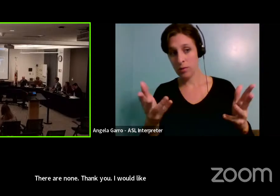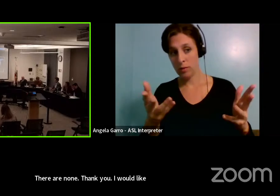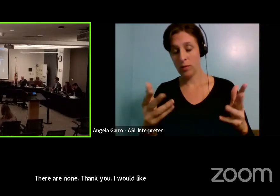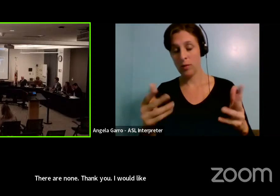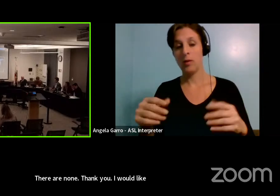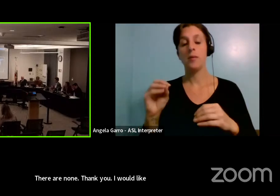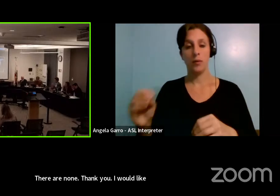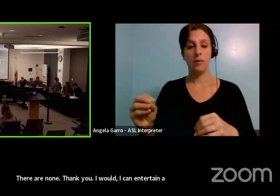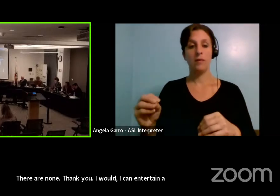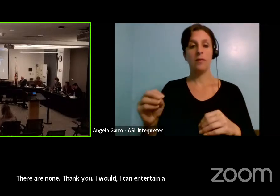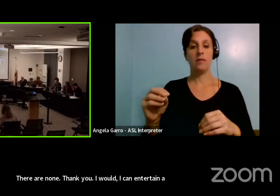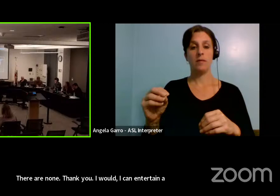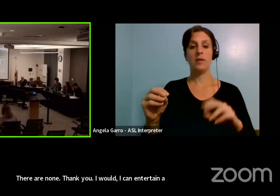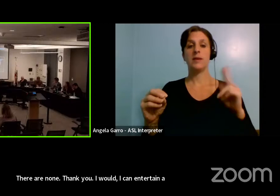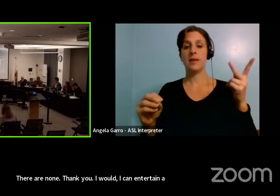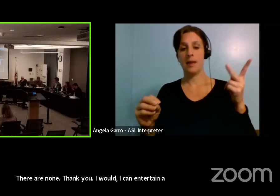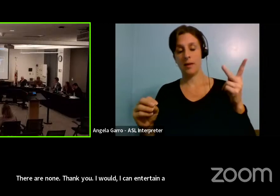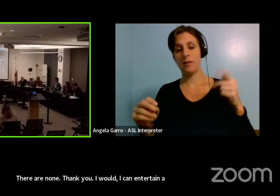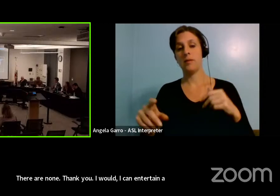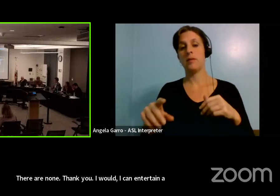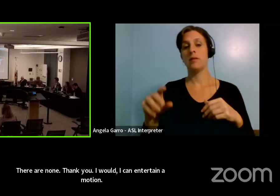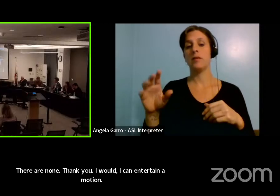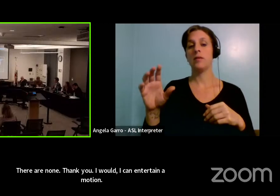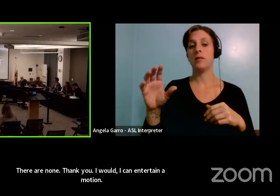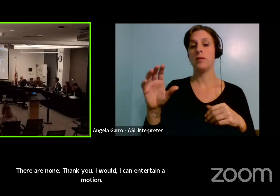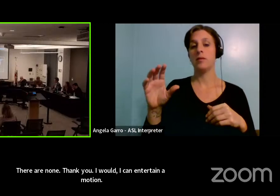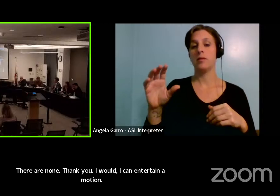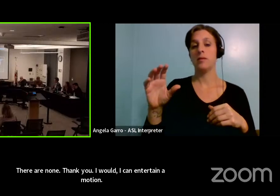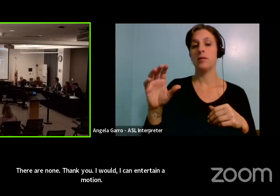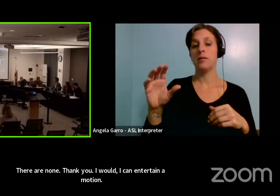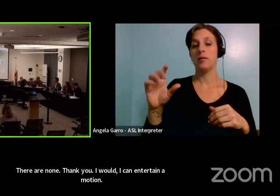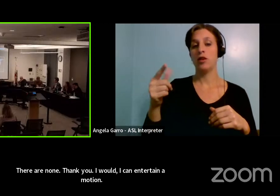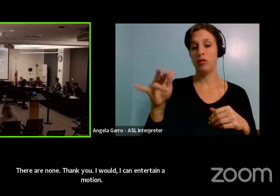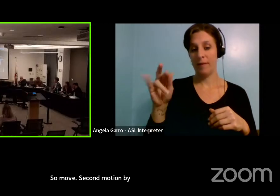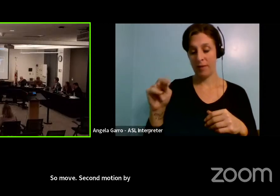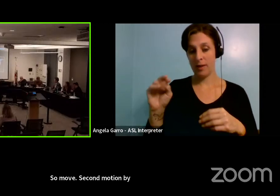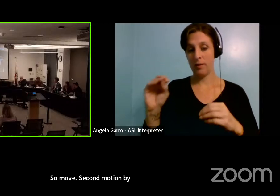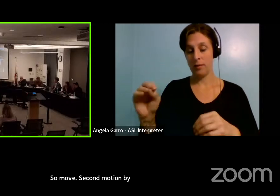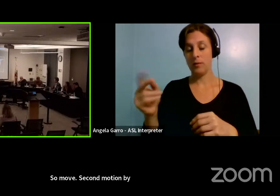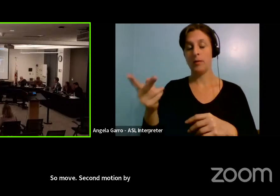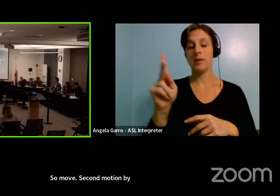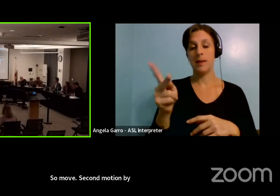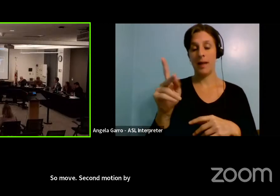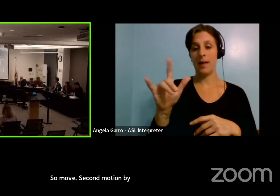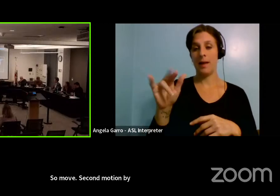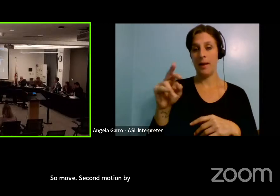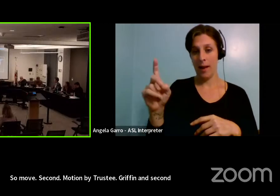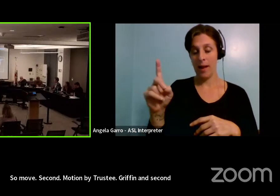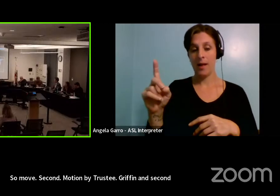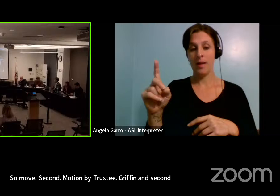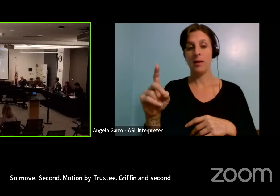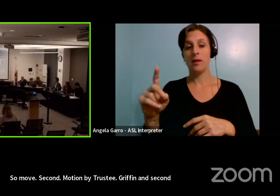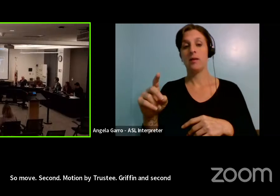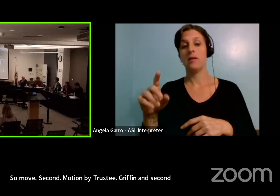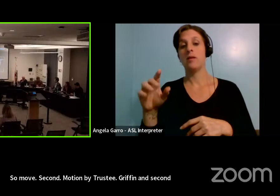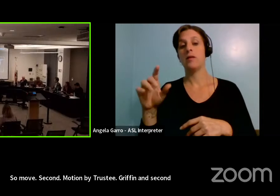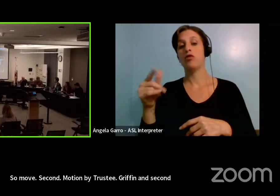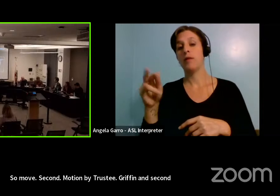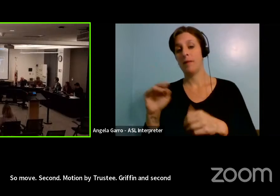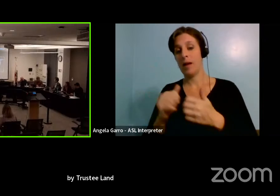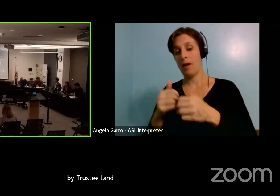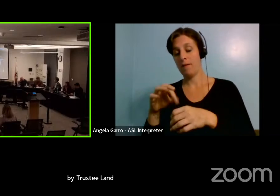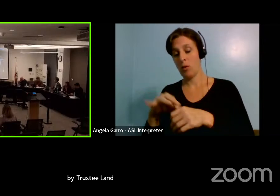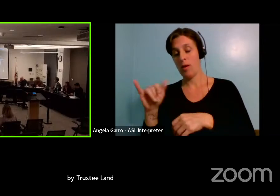move. Second. Motion by trustee Griffin and second by trustee Land. Trustee Griffin, how do you vote?